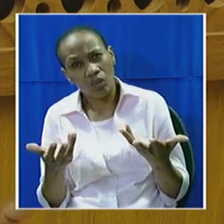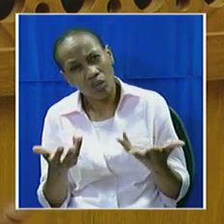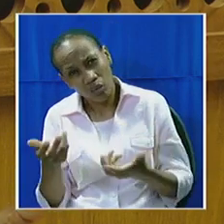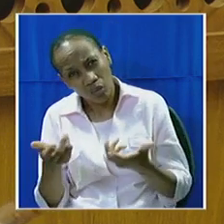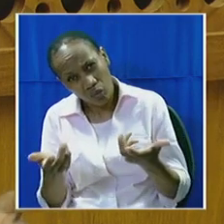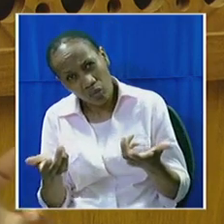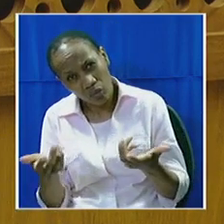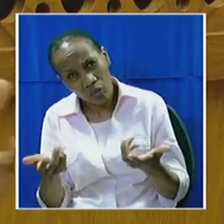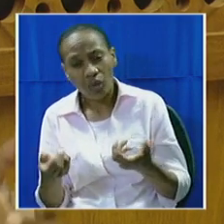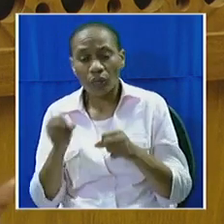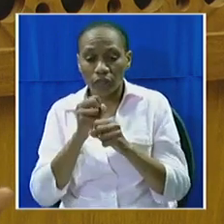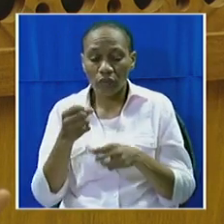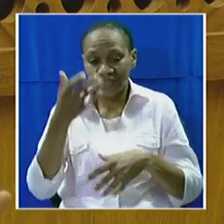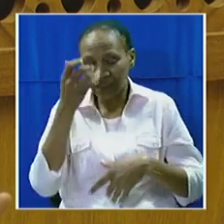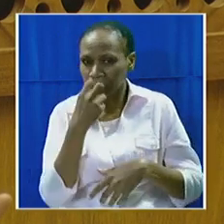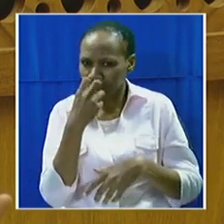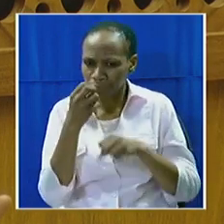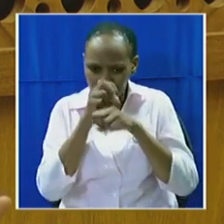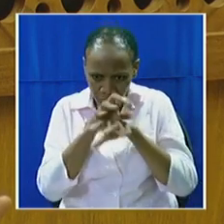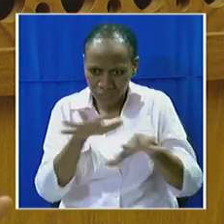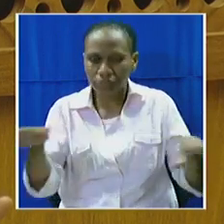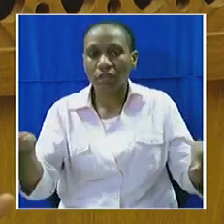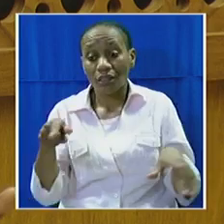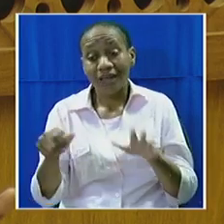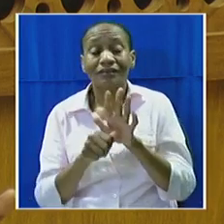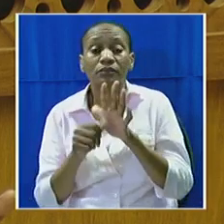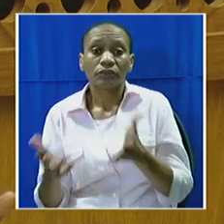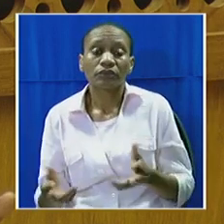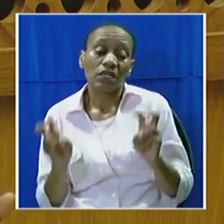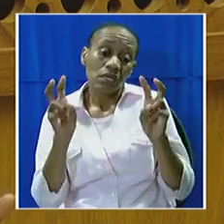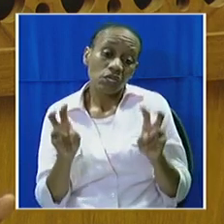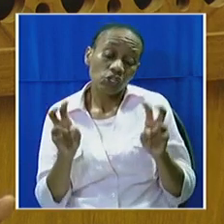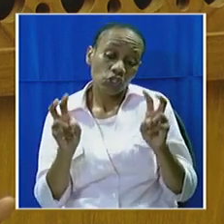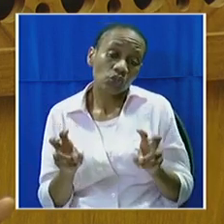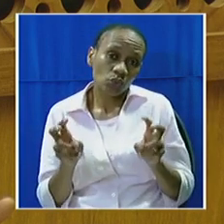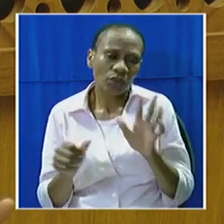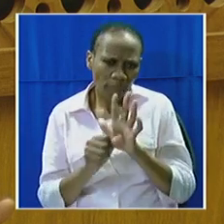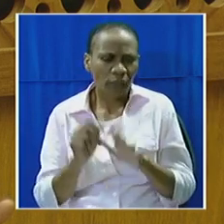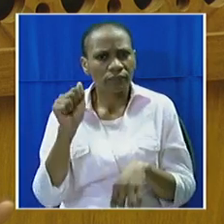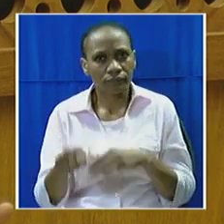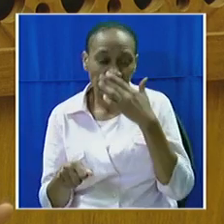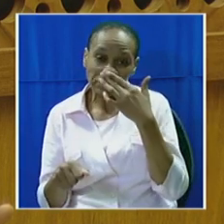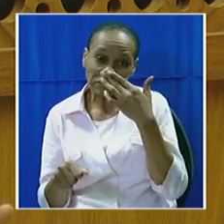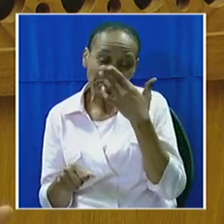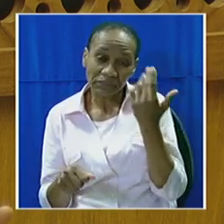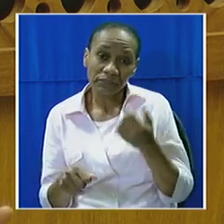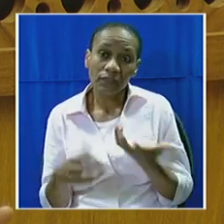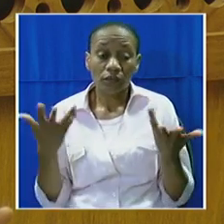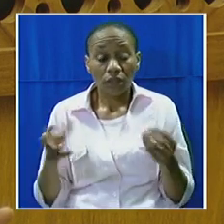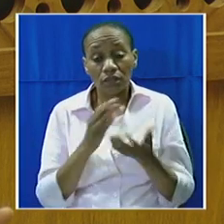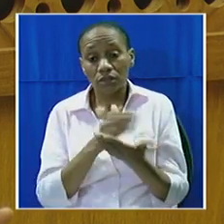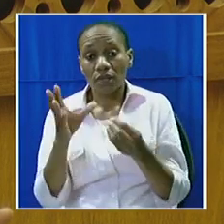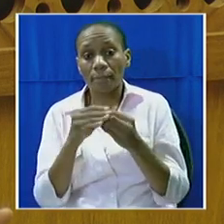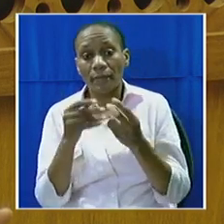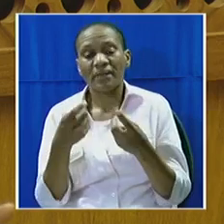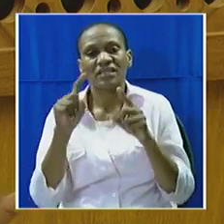of droplet infection becomes very important. Those issues are quite important. Now, the members have raised very